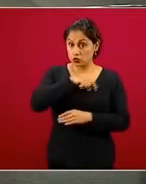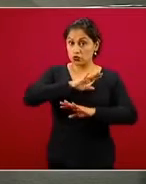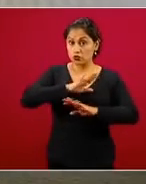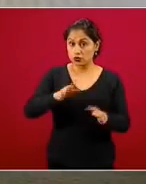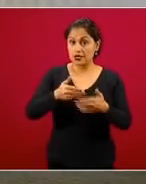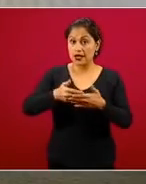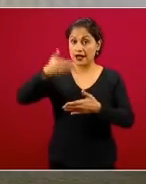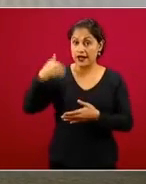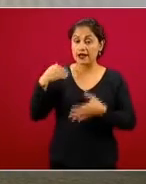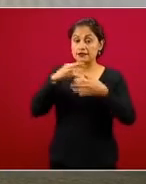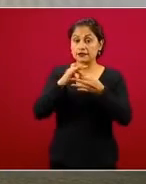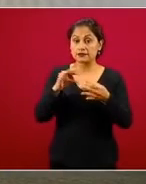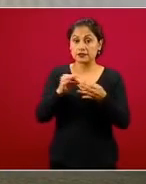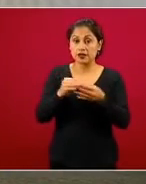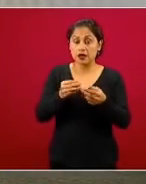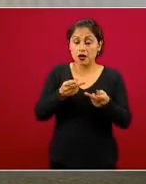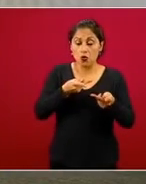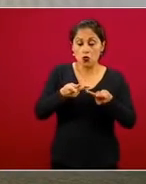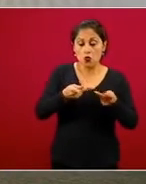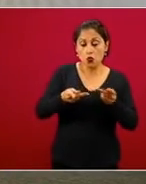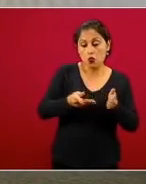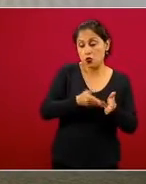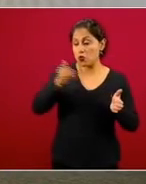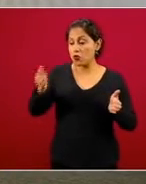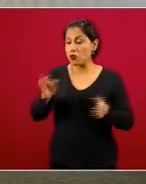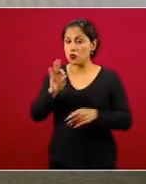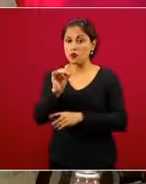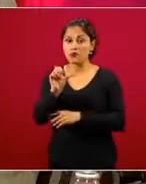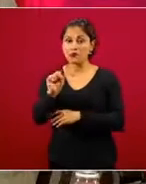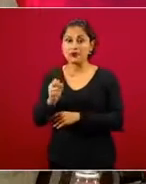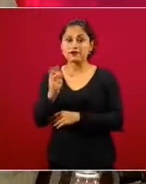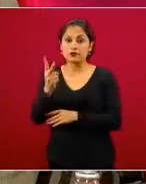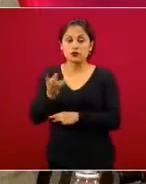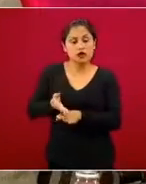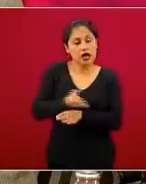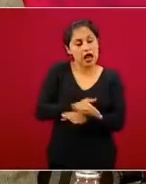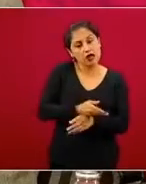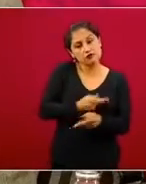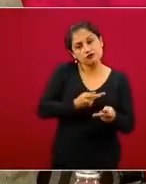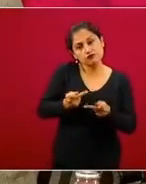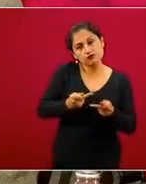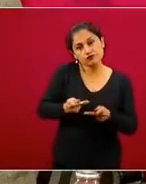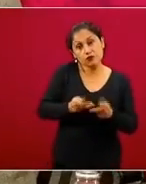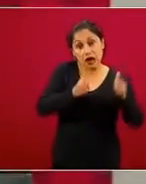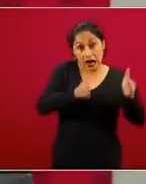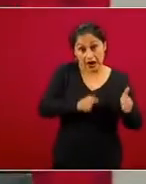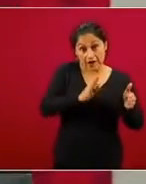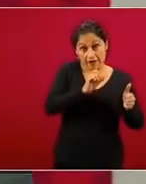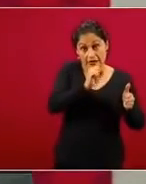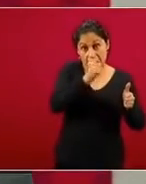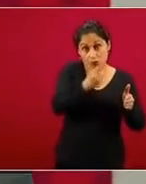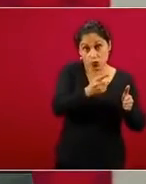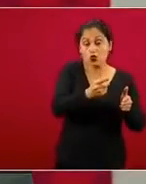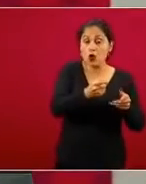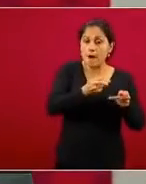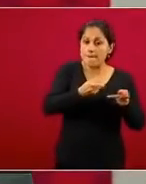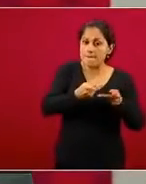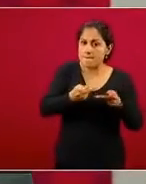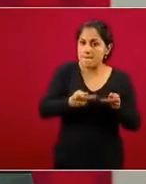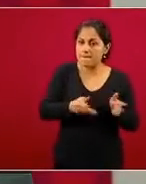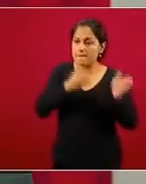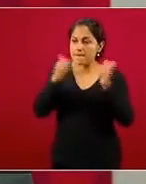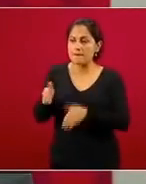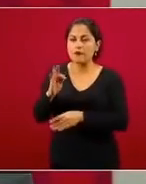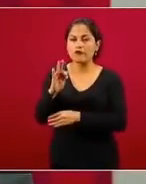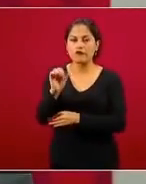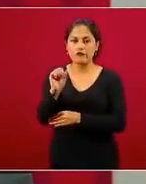it. Then, after the first case, we started implementing the proper measures, and when we saw